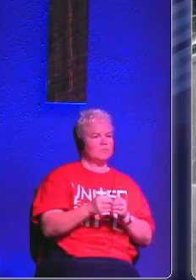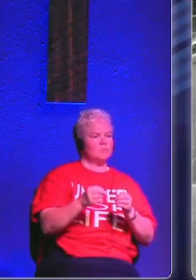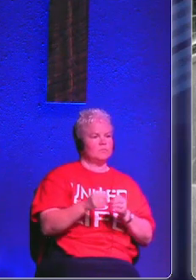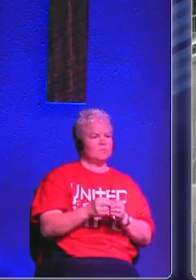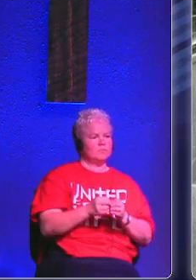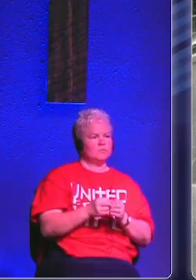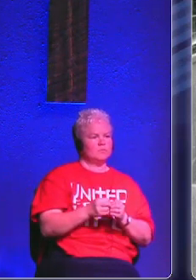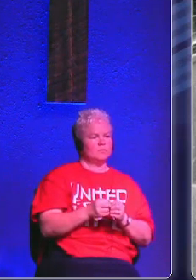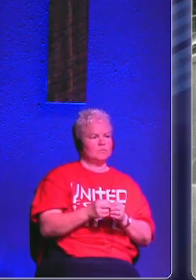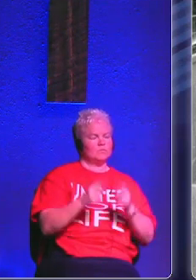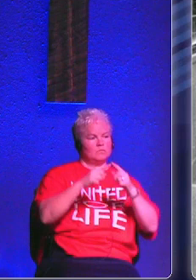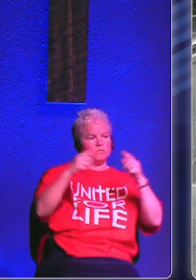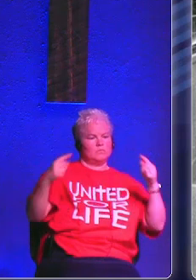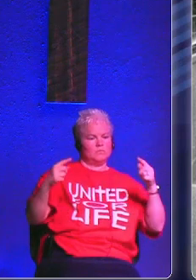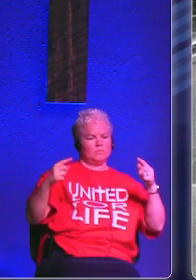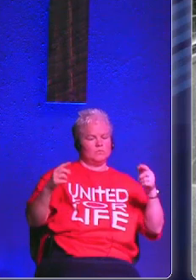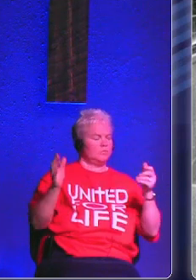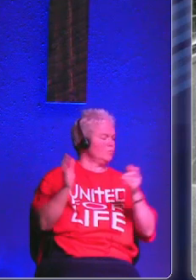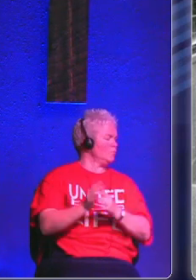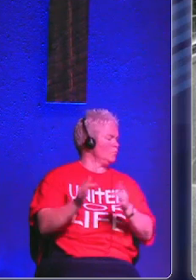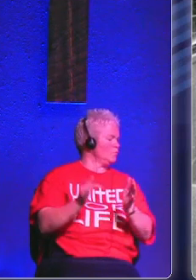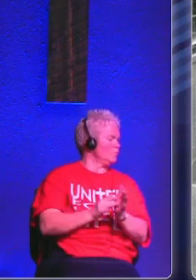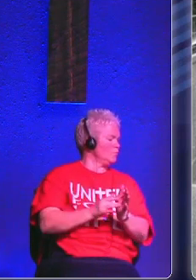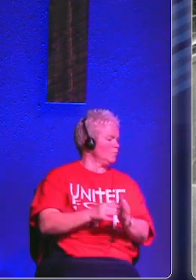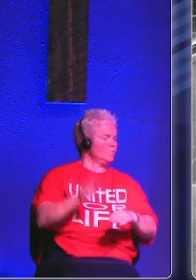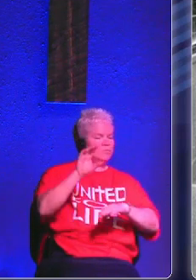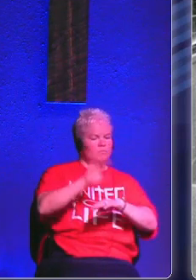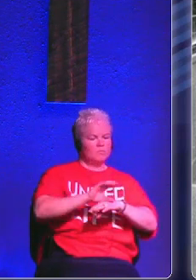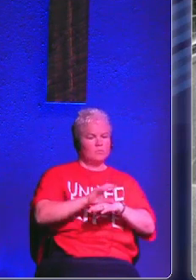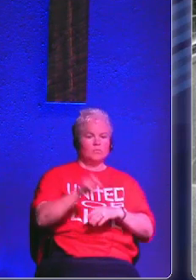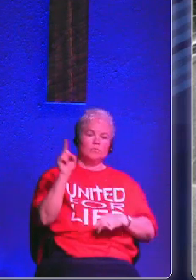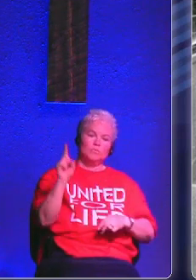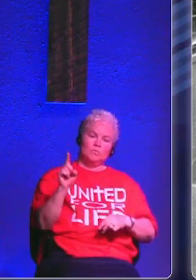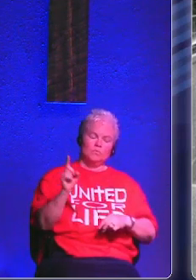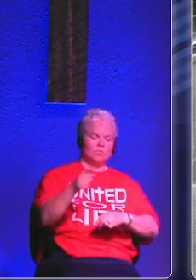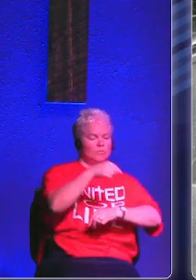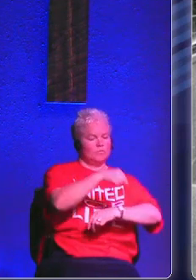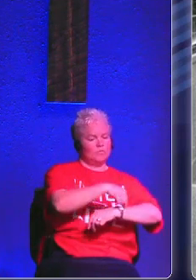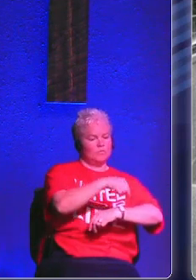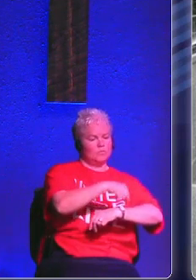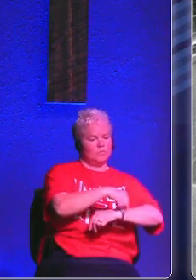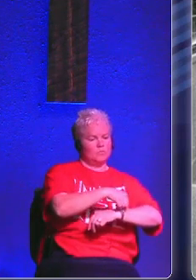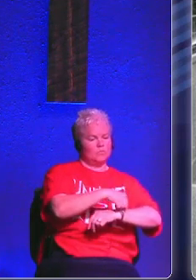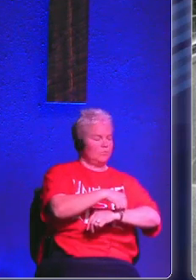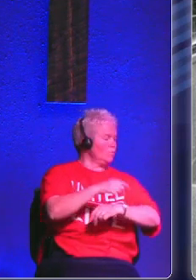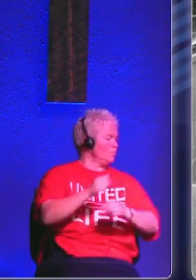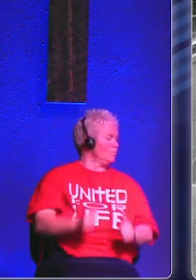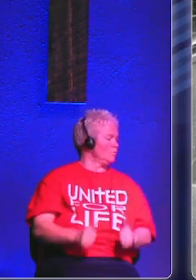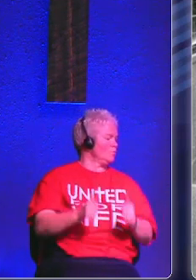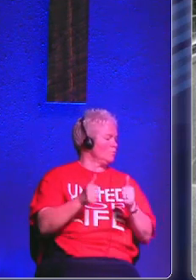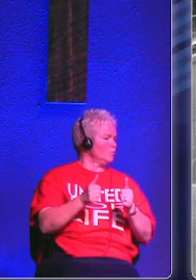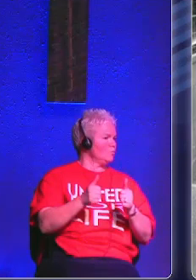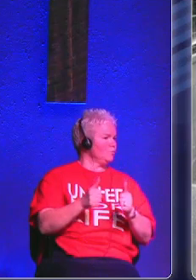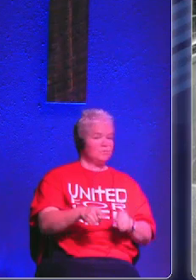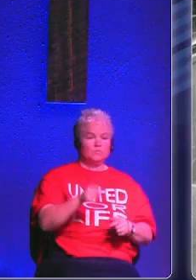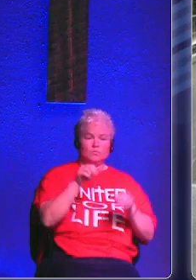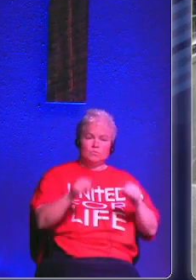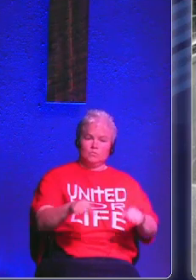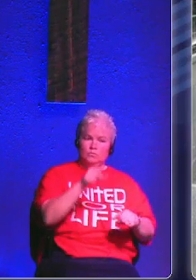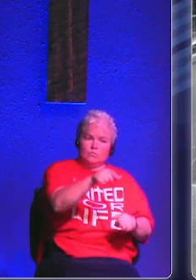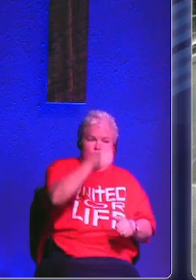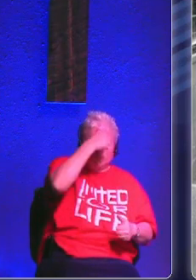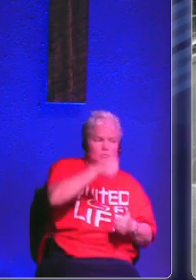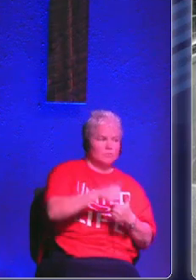so opposed to Jesus and to church at one time or another in your life. Can you